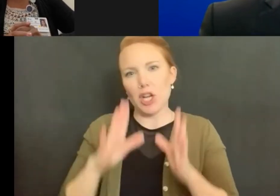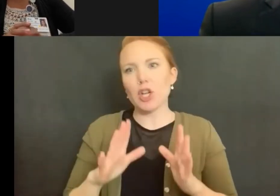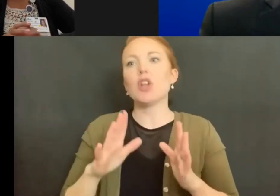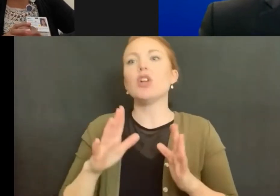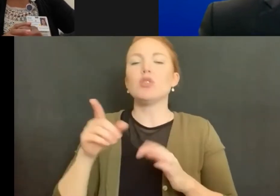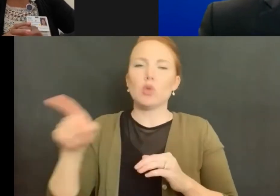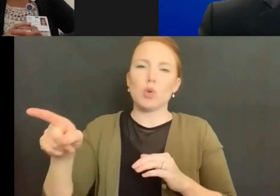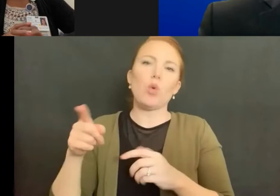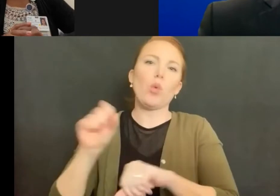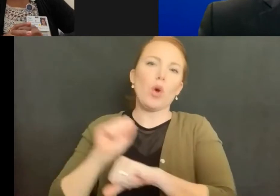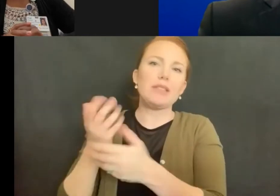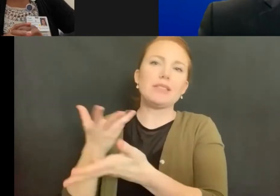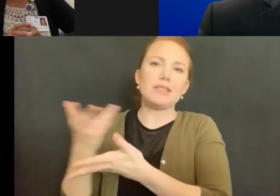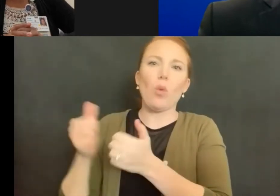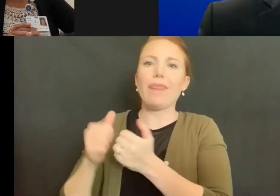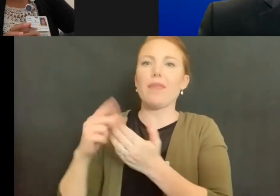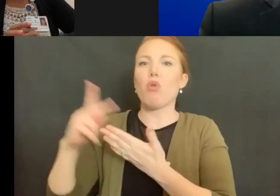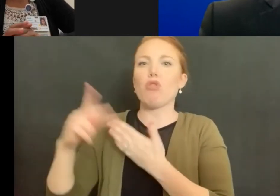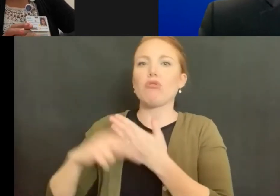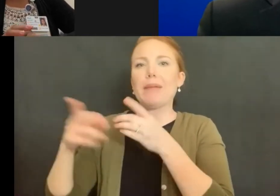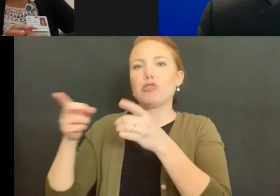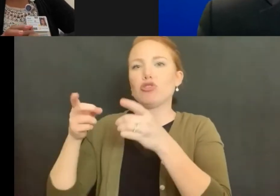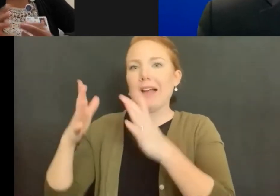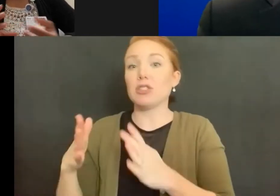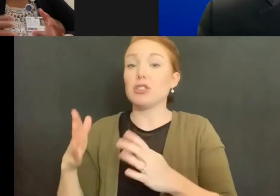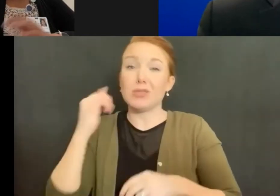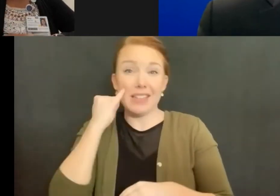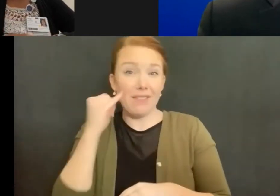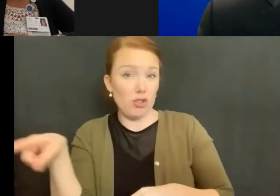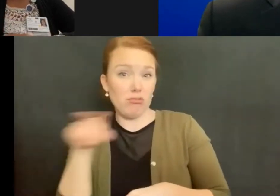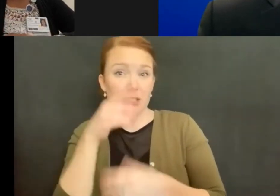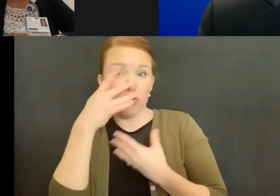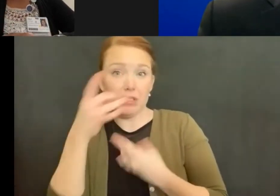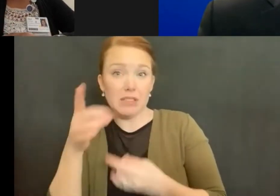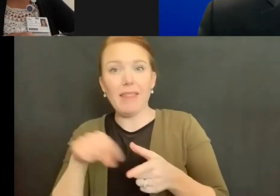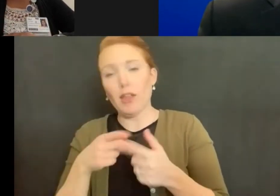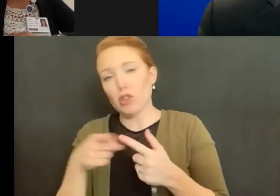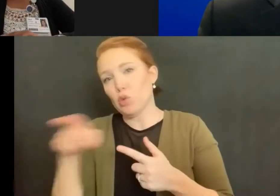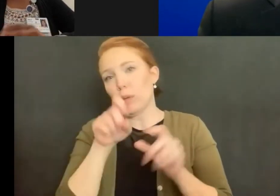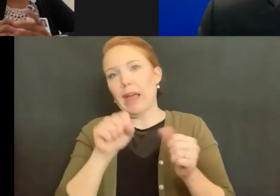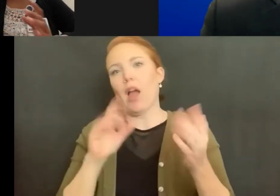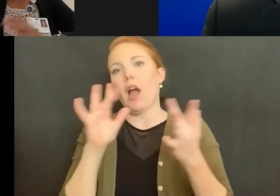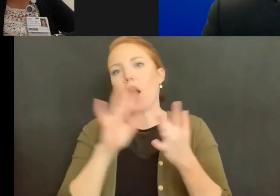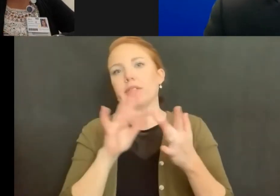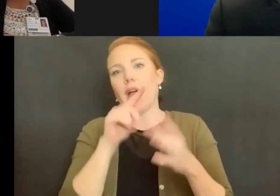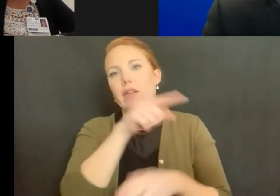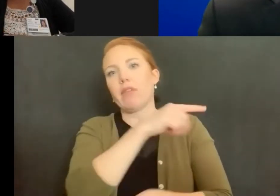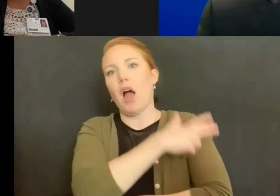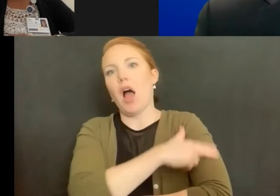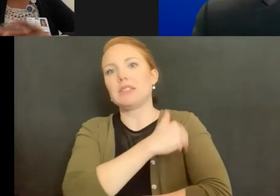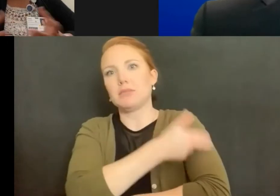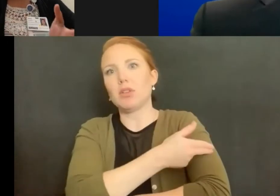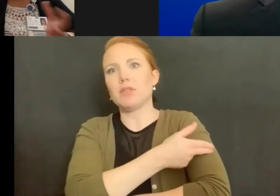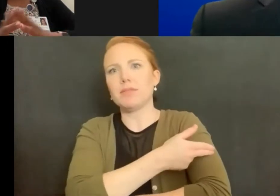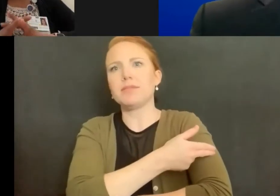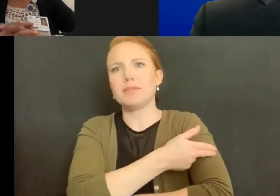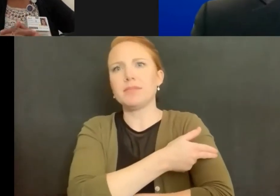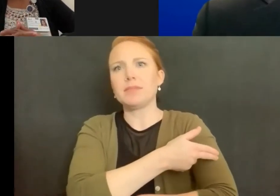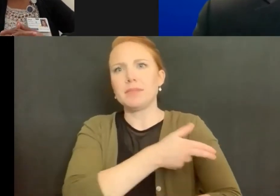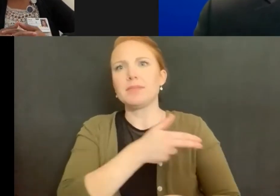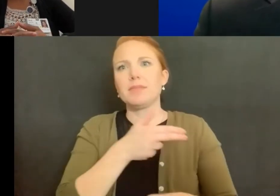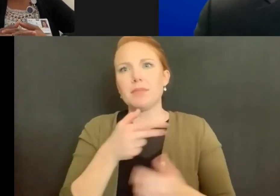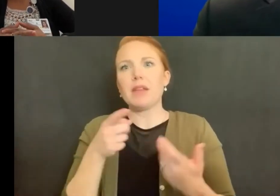director. So if you are interested, then you can reach out to the hospital education coordinator and make